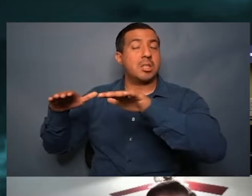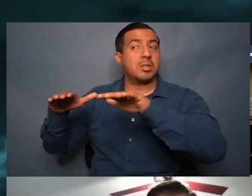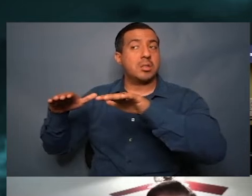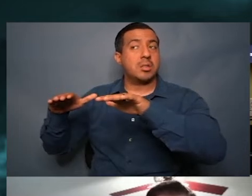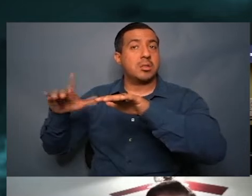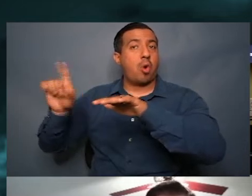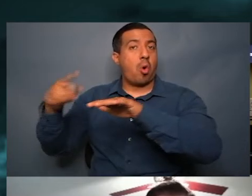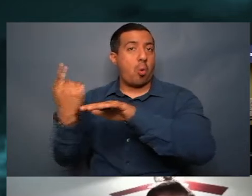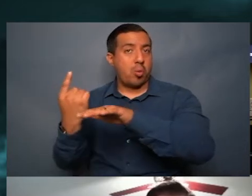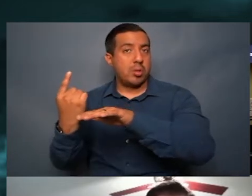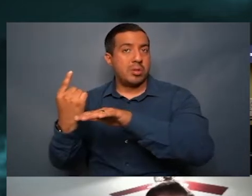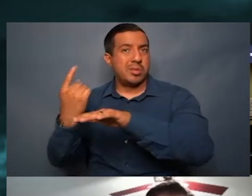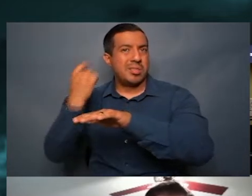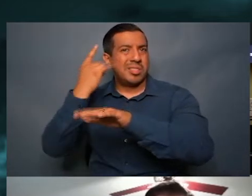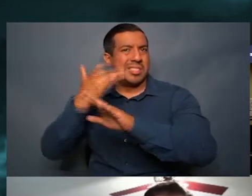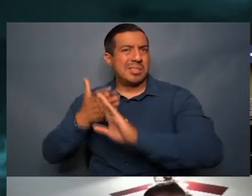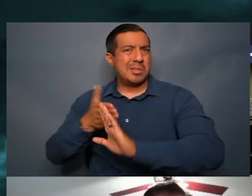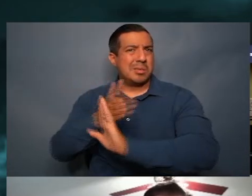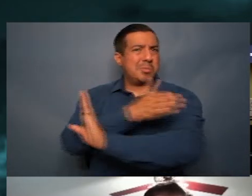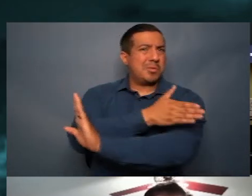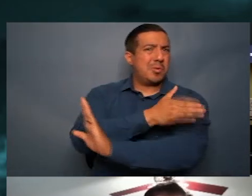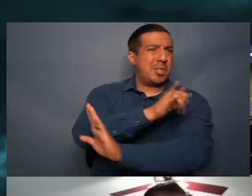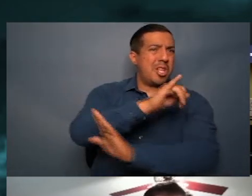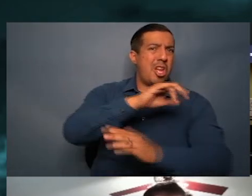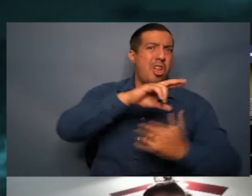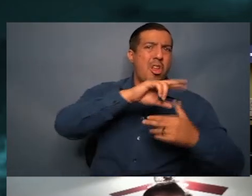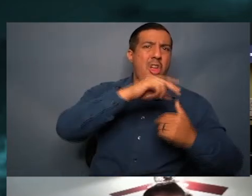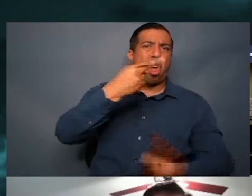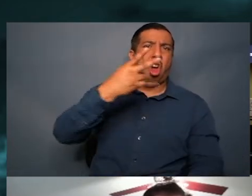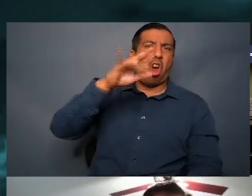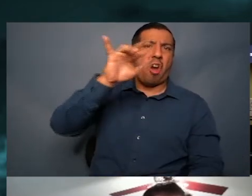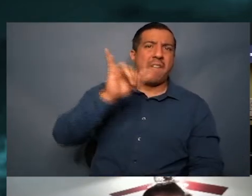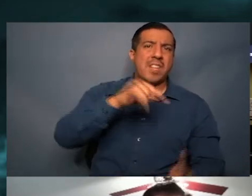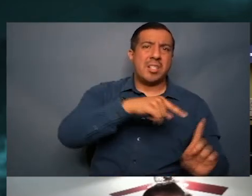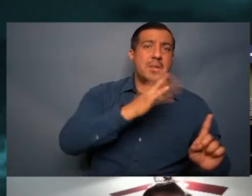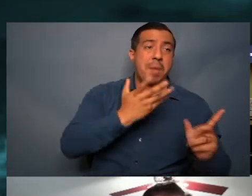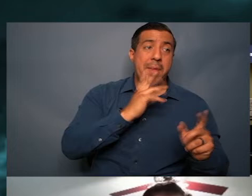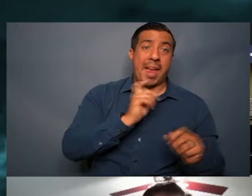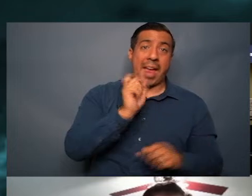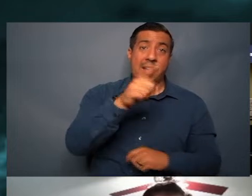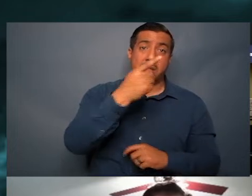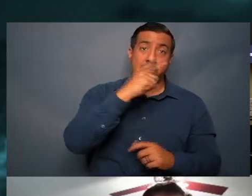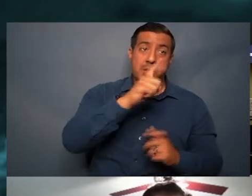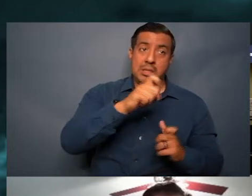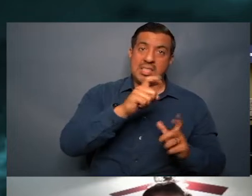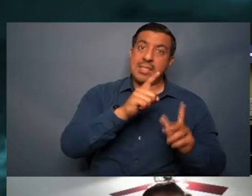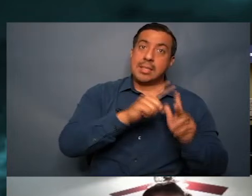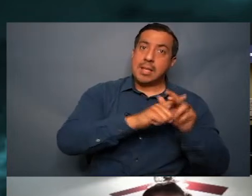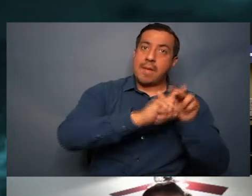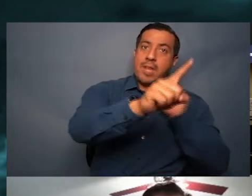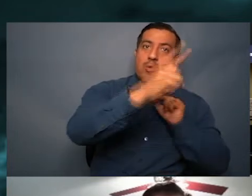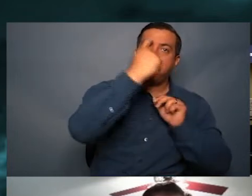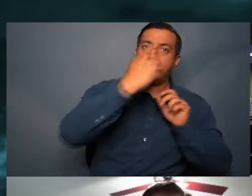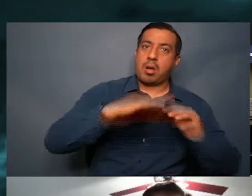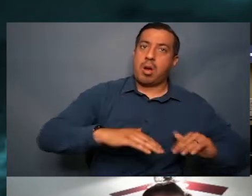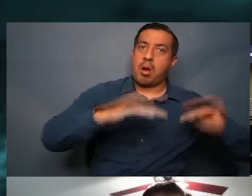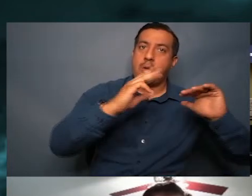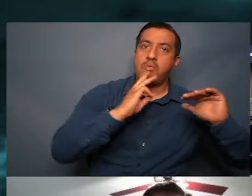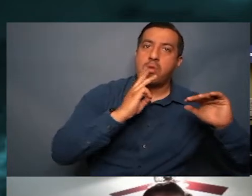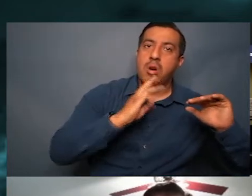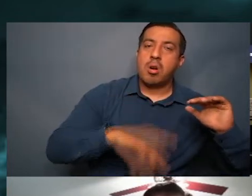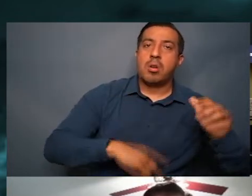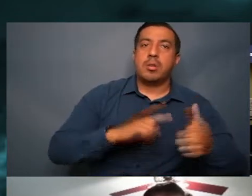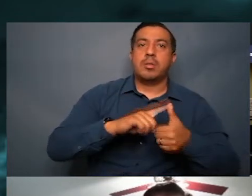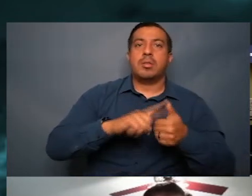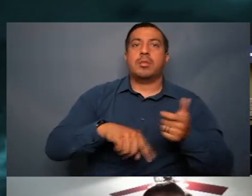because previously during Harvey your subdivision may have been asked to evacuate because of high water, because of Addicks